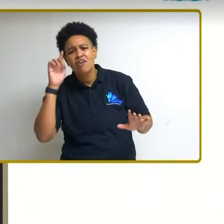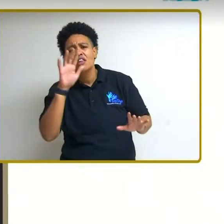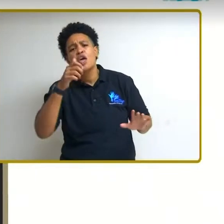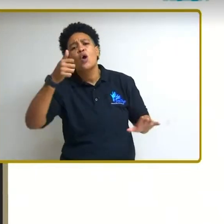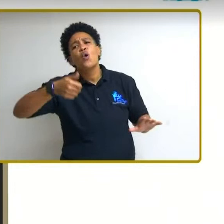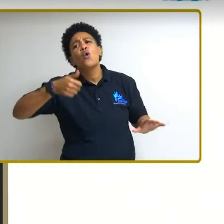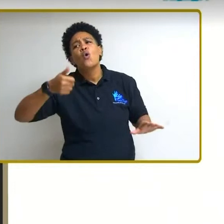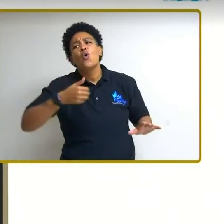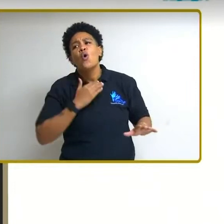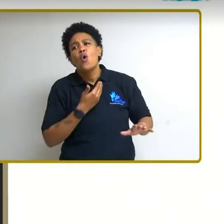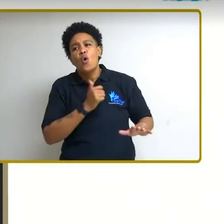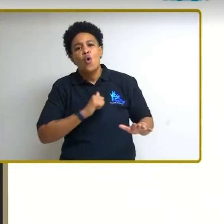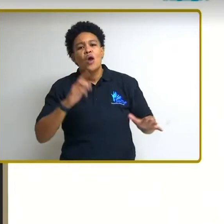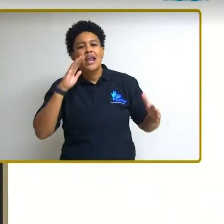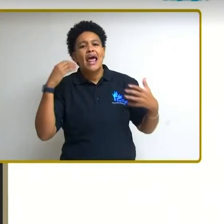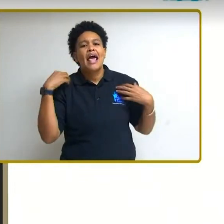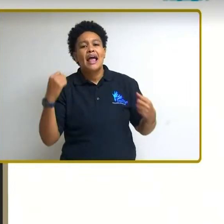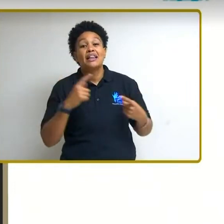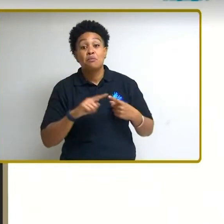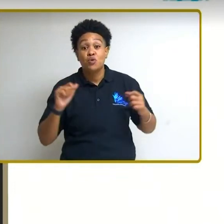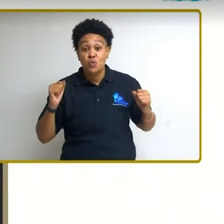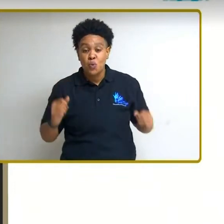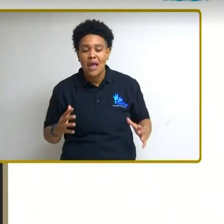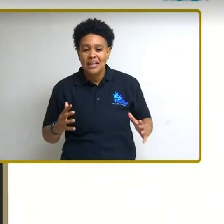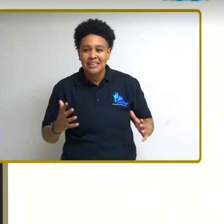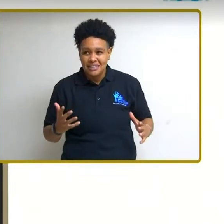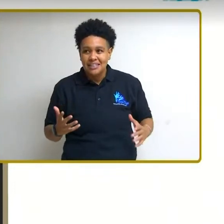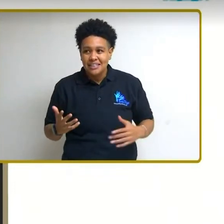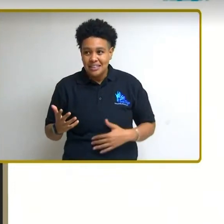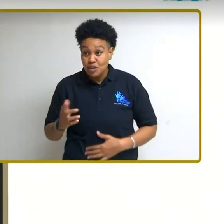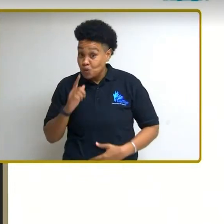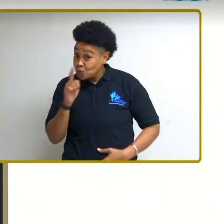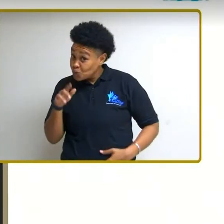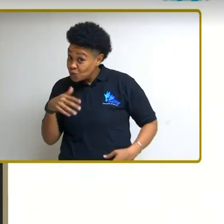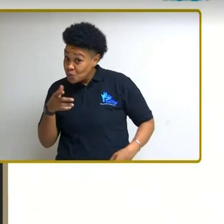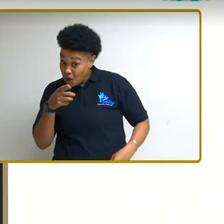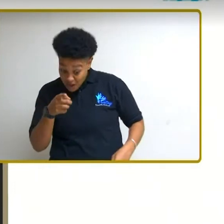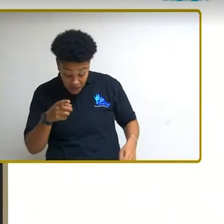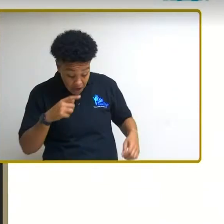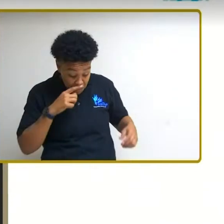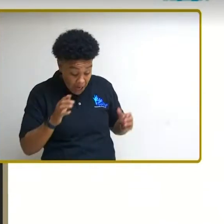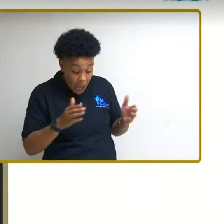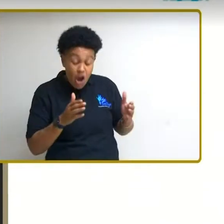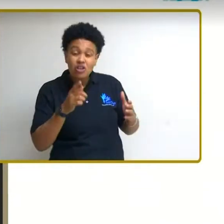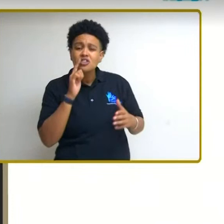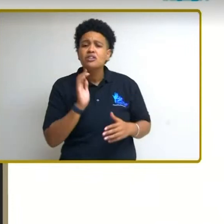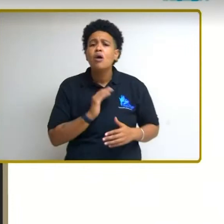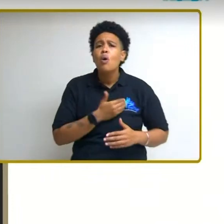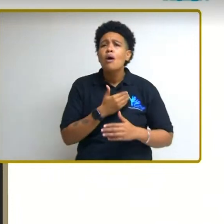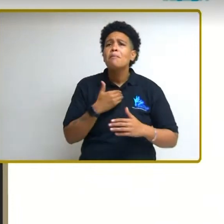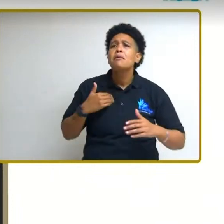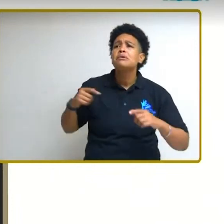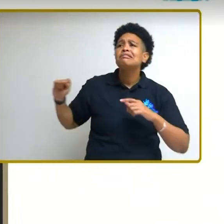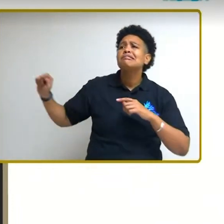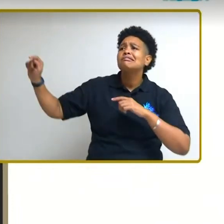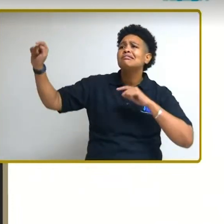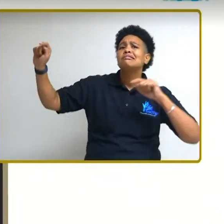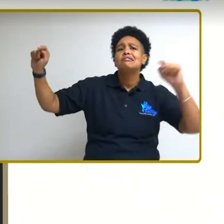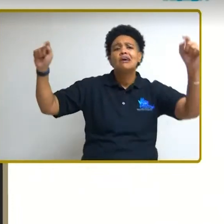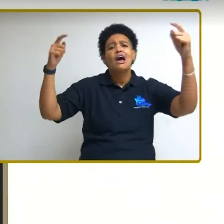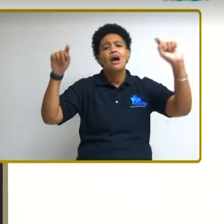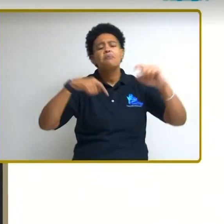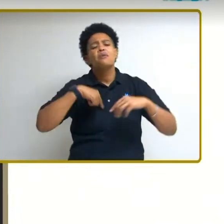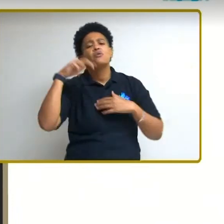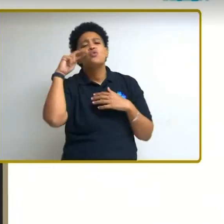own health and wellness. And the truth is, I've been encouraging our members. I'm